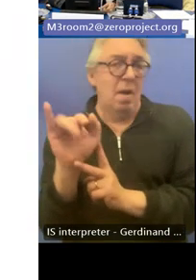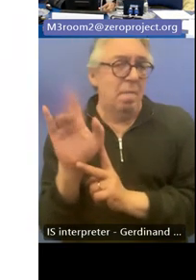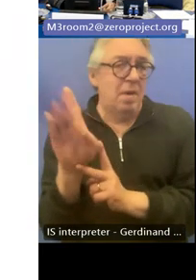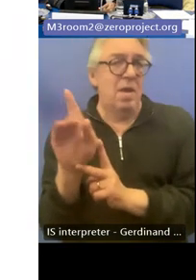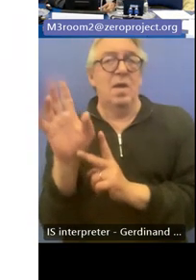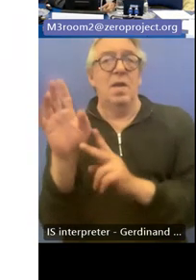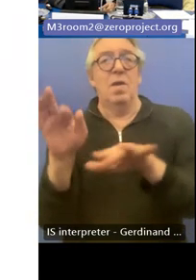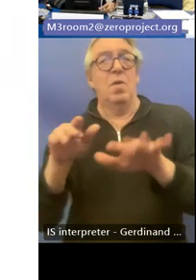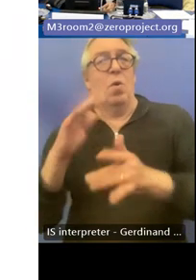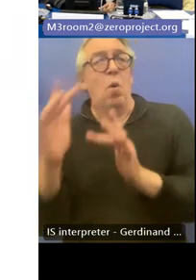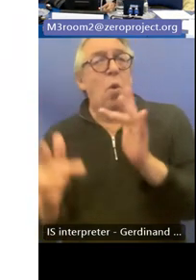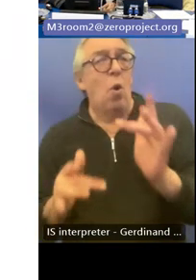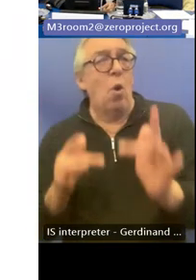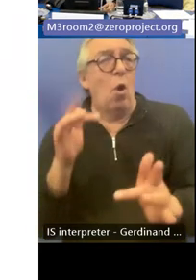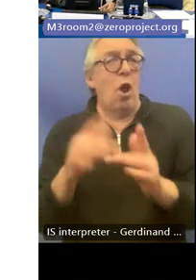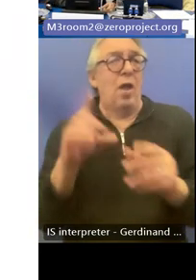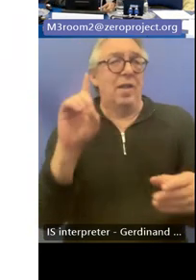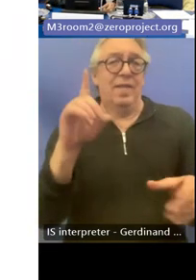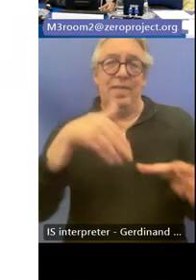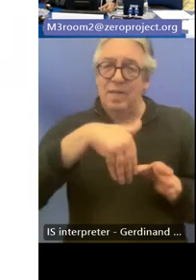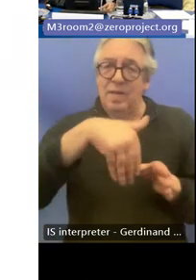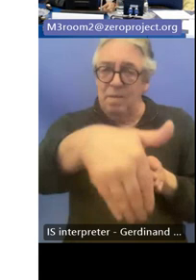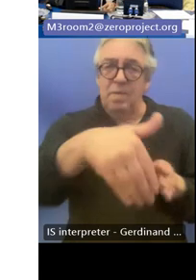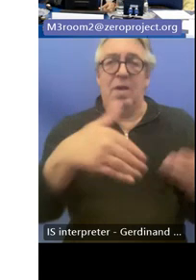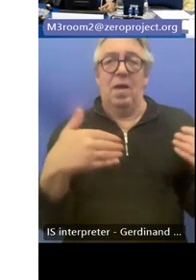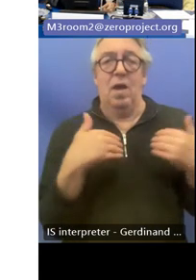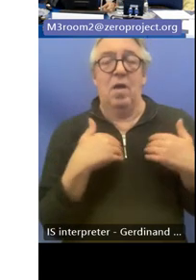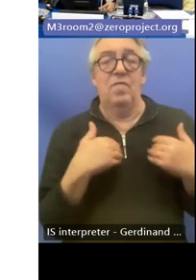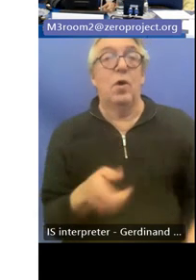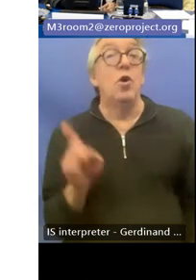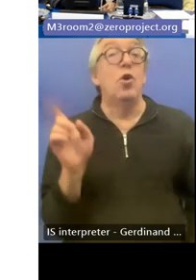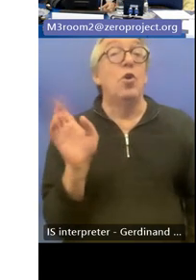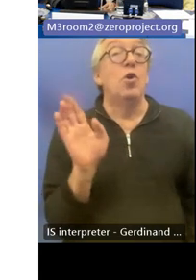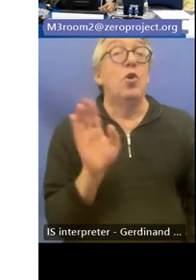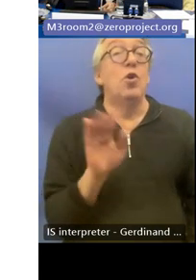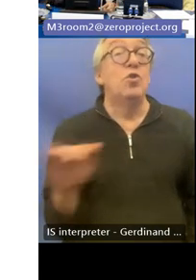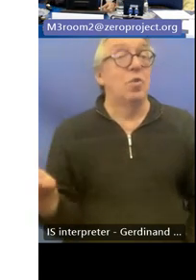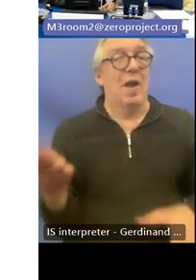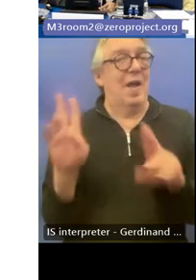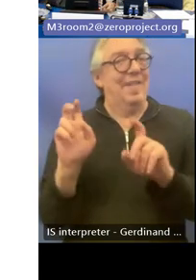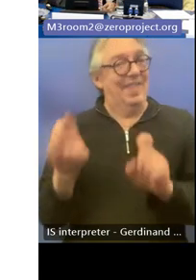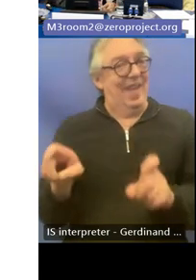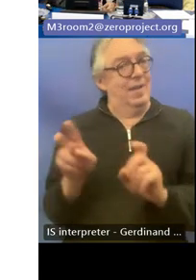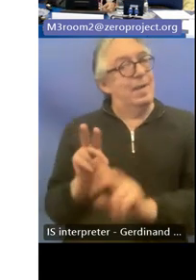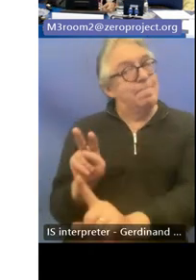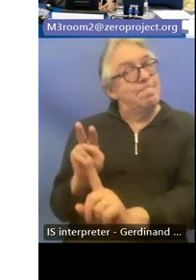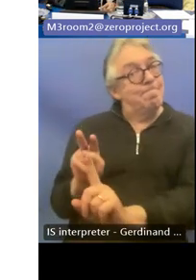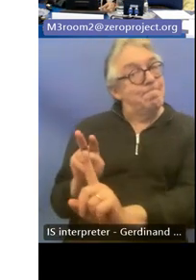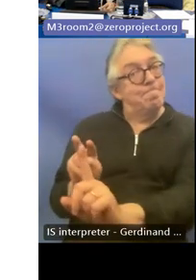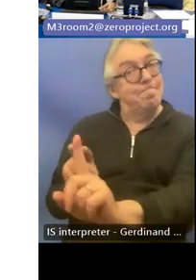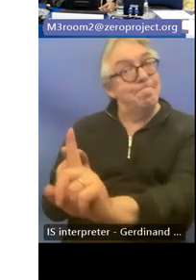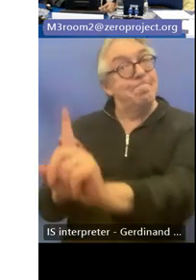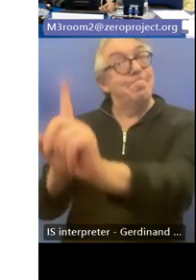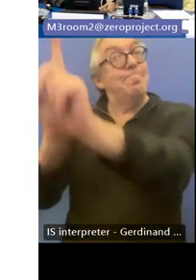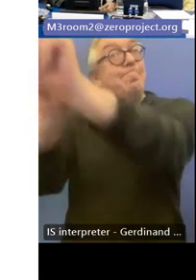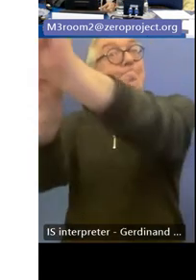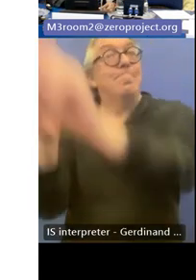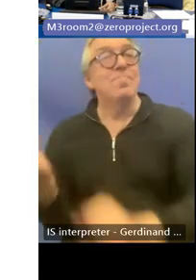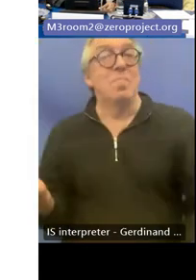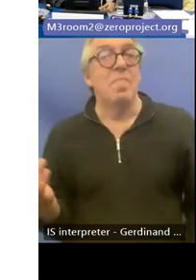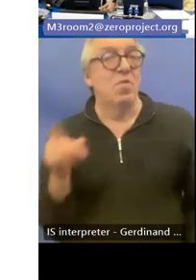for this all children's. Because these children needs a very continuation follow-up for their rehabilitation, also for their